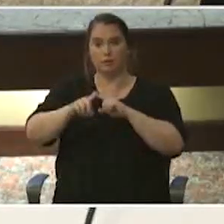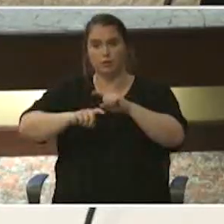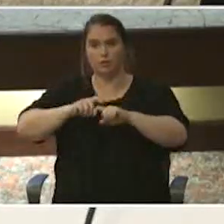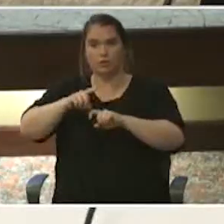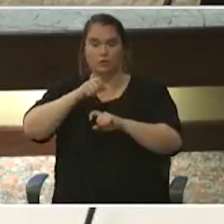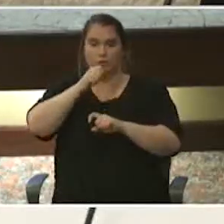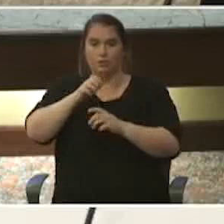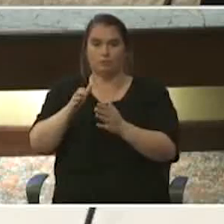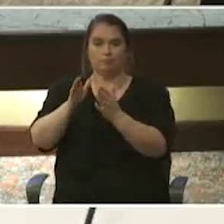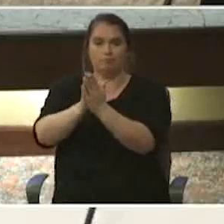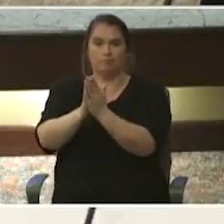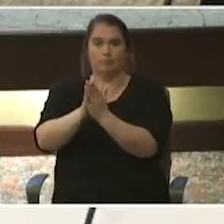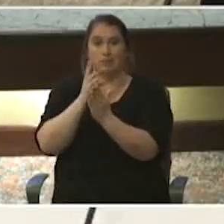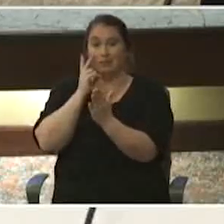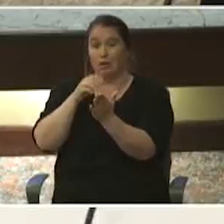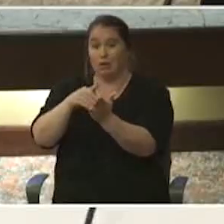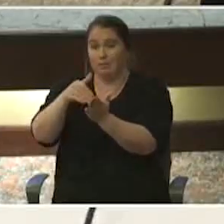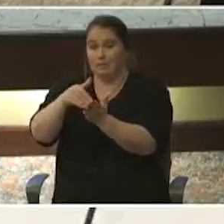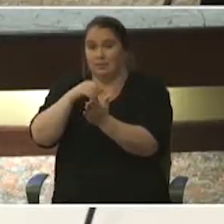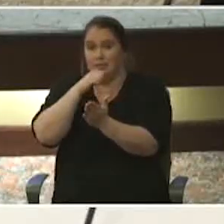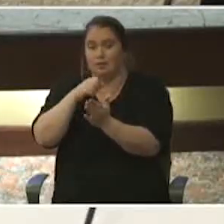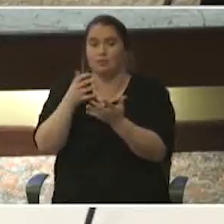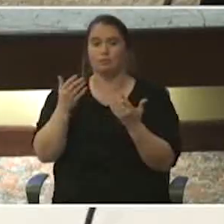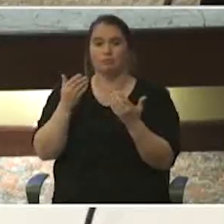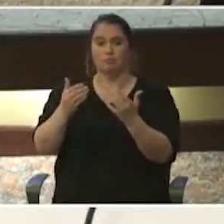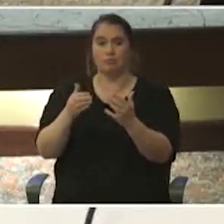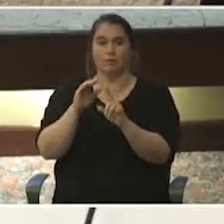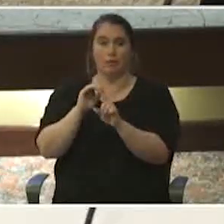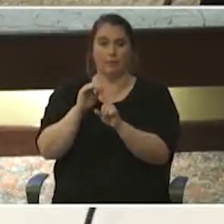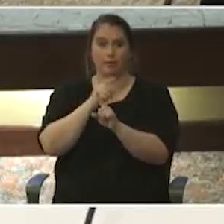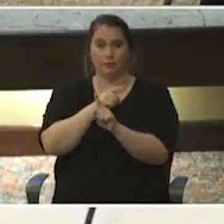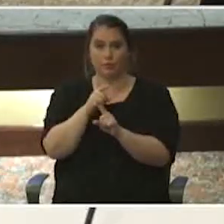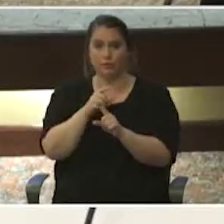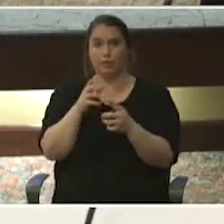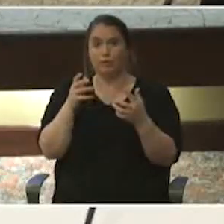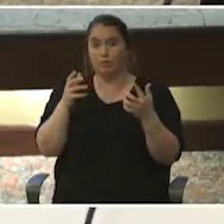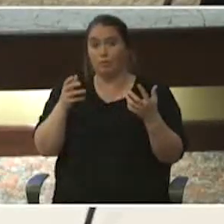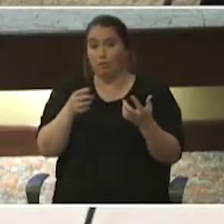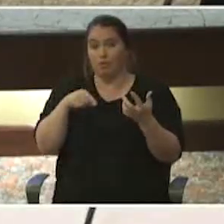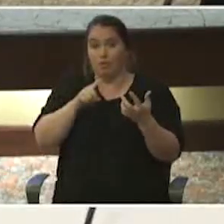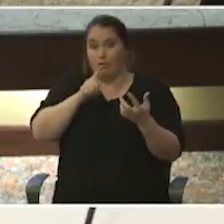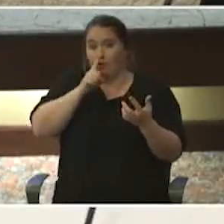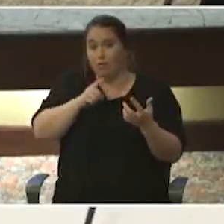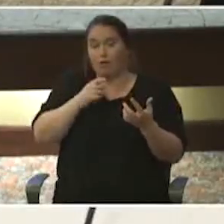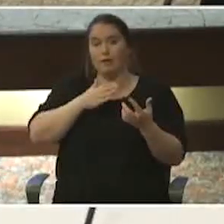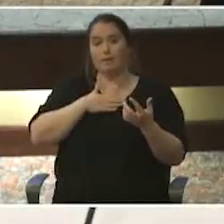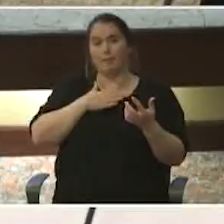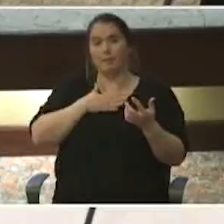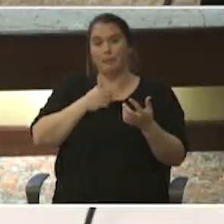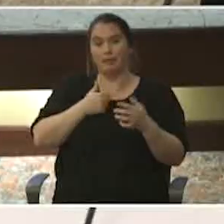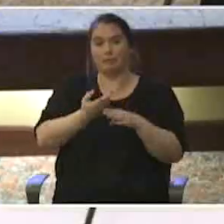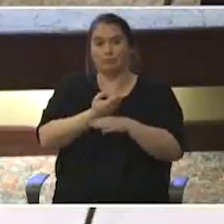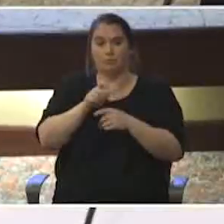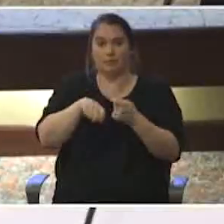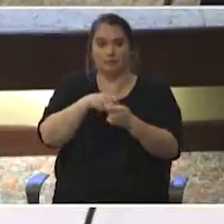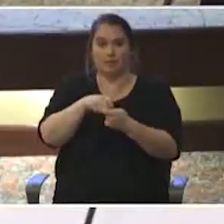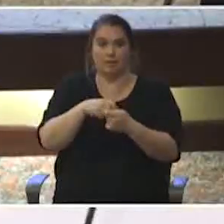often. So today we want to take some time to remind you of what they are and how they're used in particular.